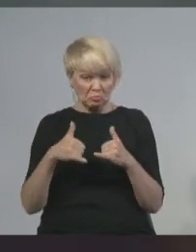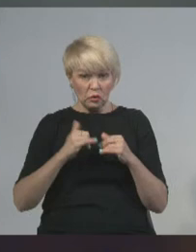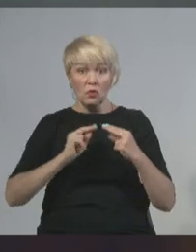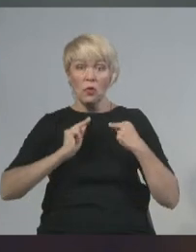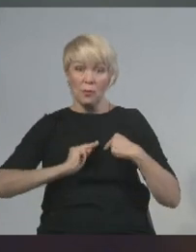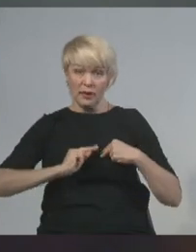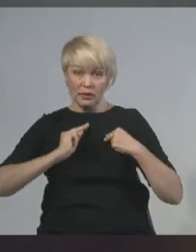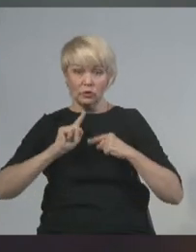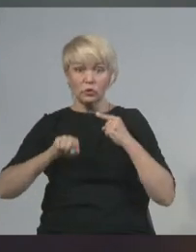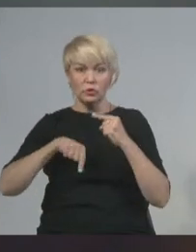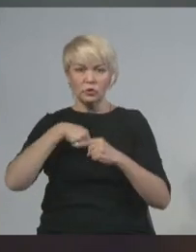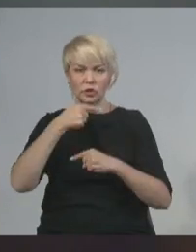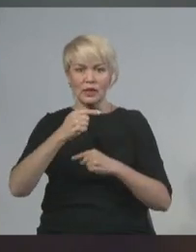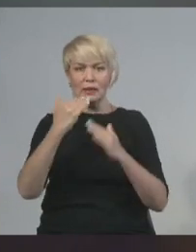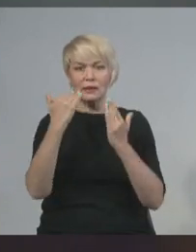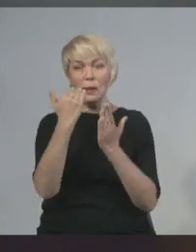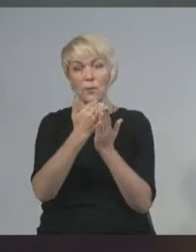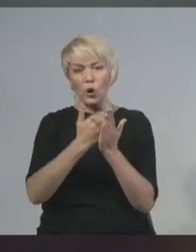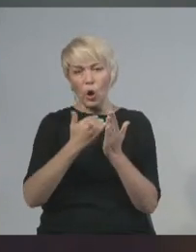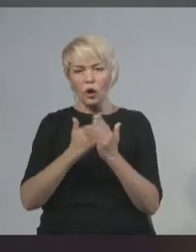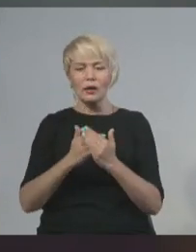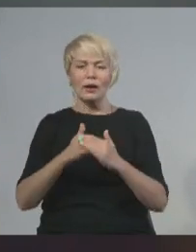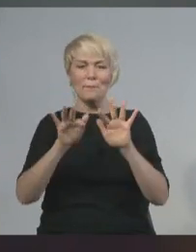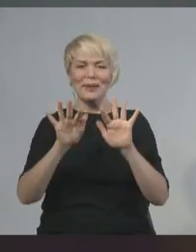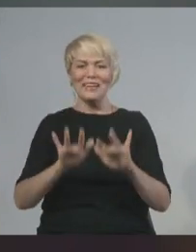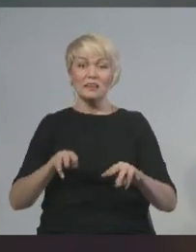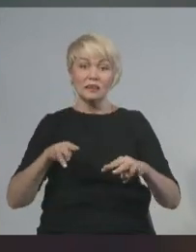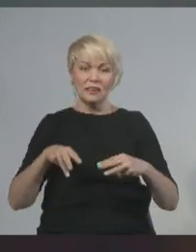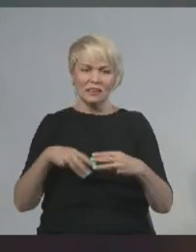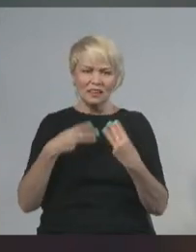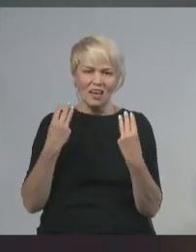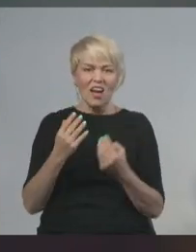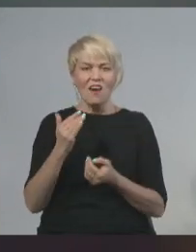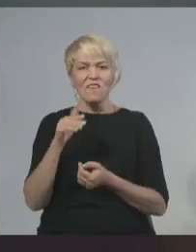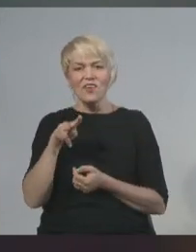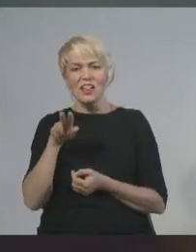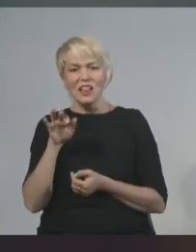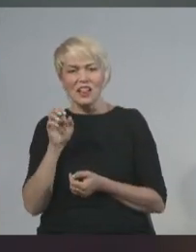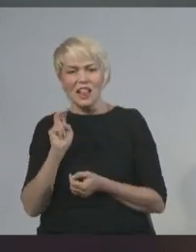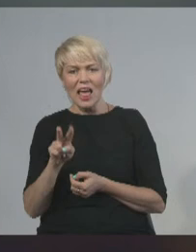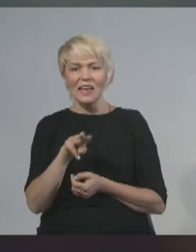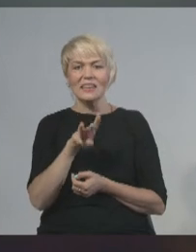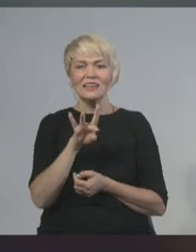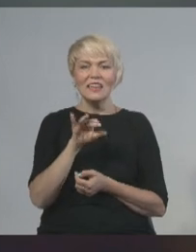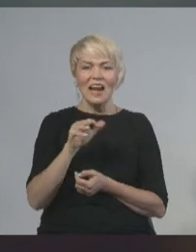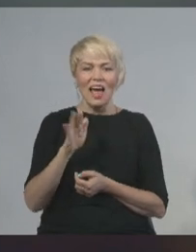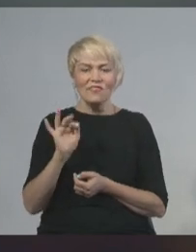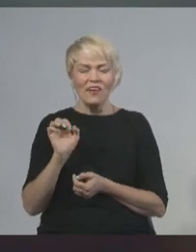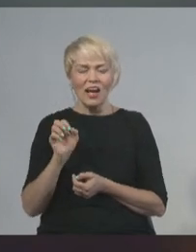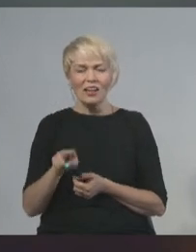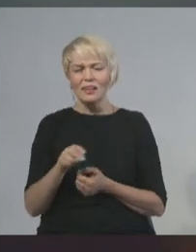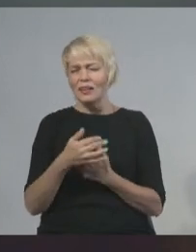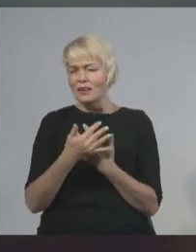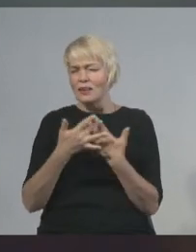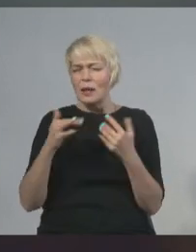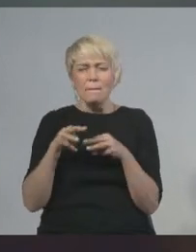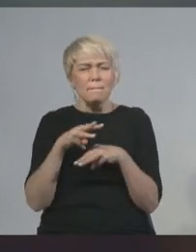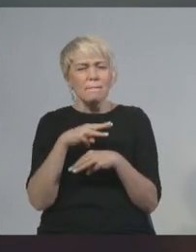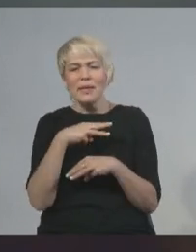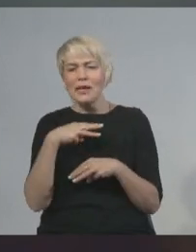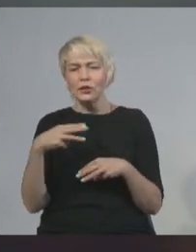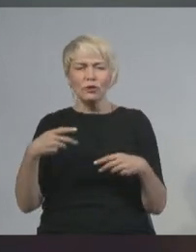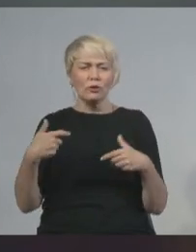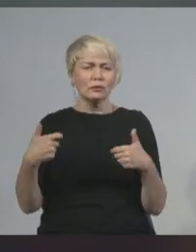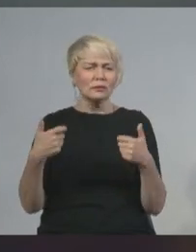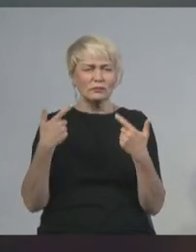so they work wonderfully through remote programs i mean slack a trello